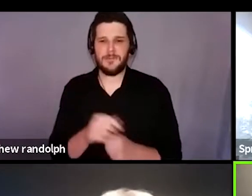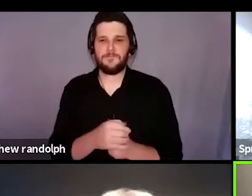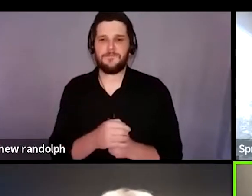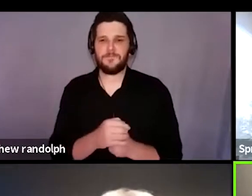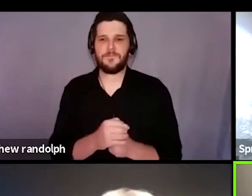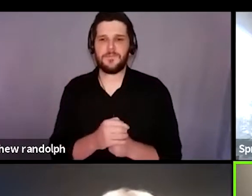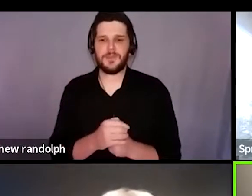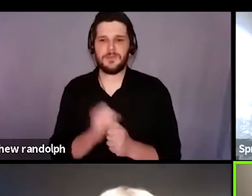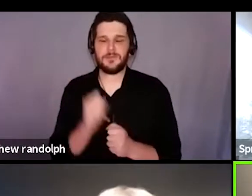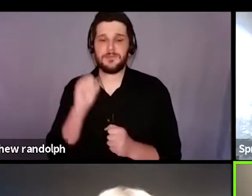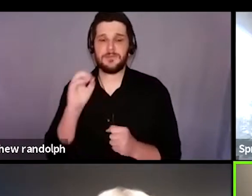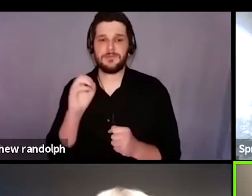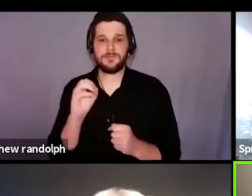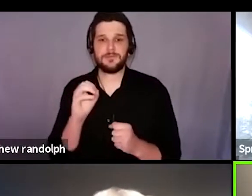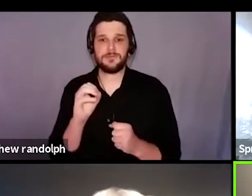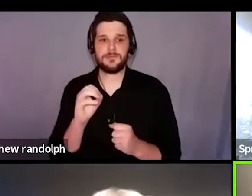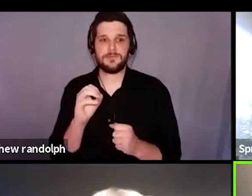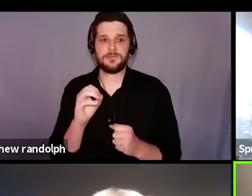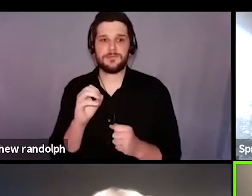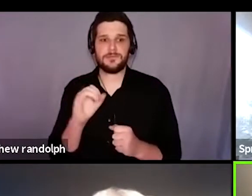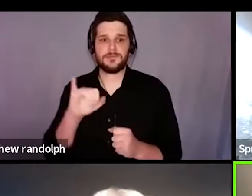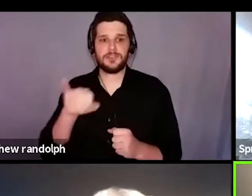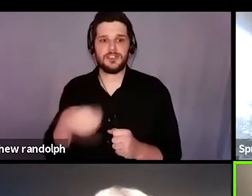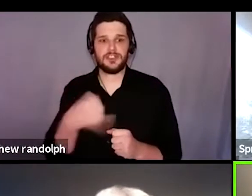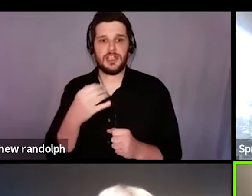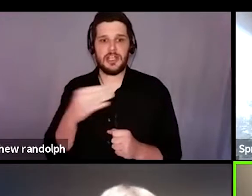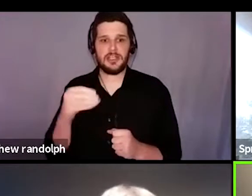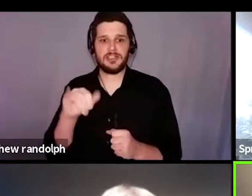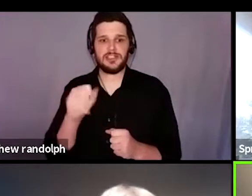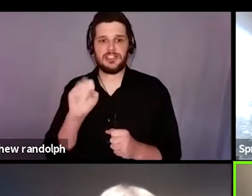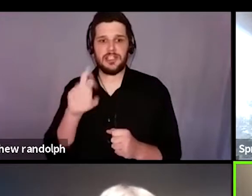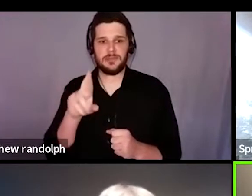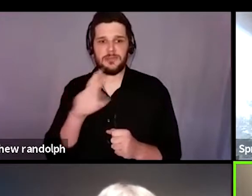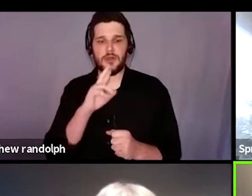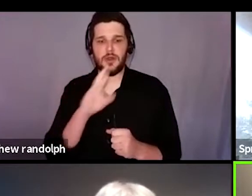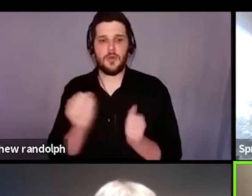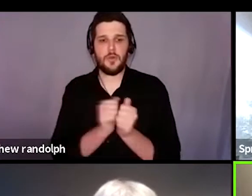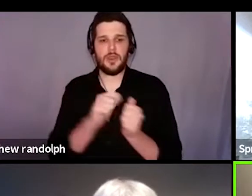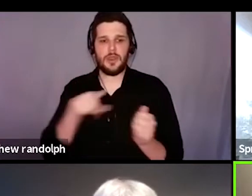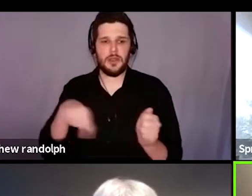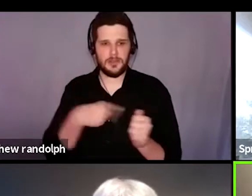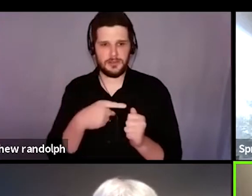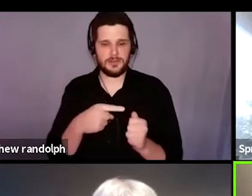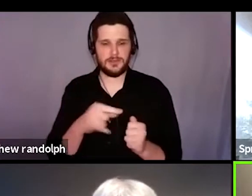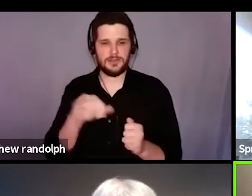Awesome. So Jay and Jasper are with us, and Jay